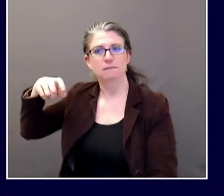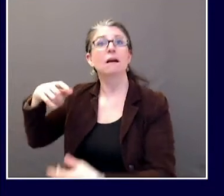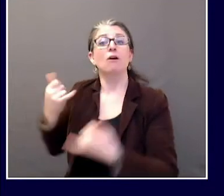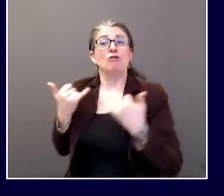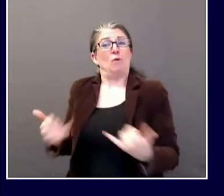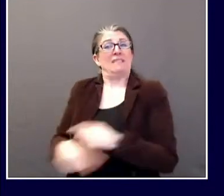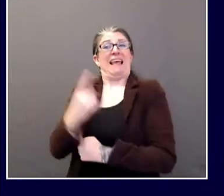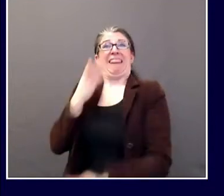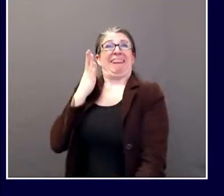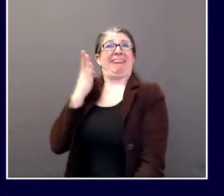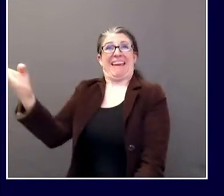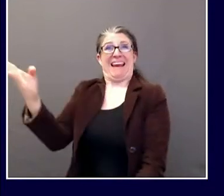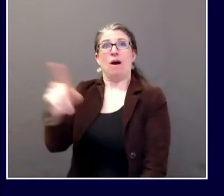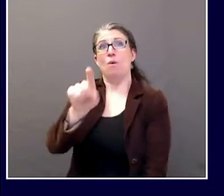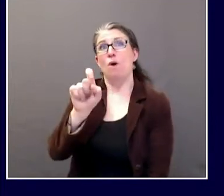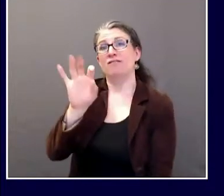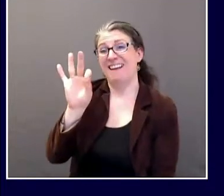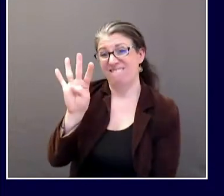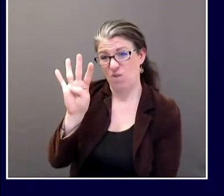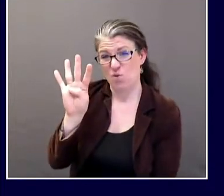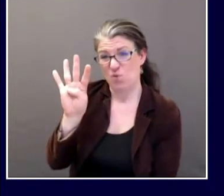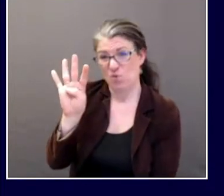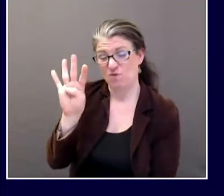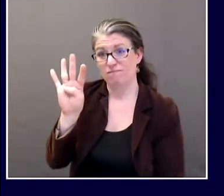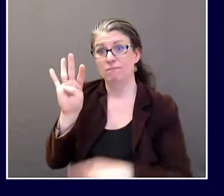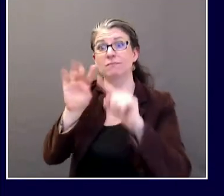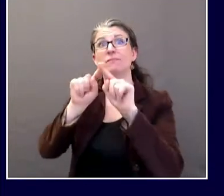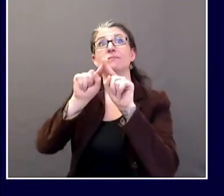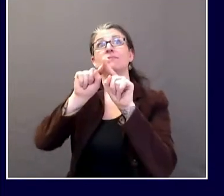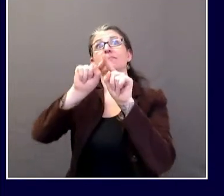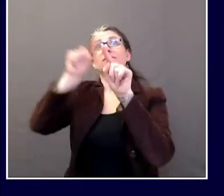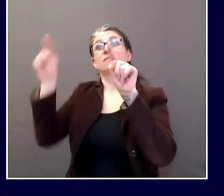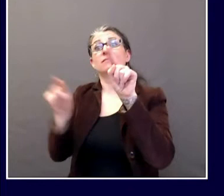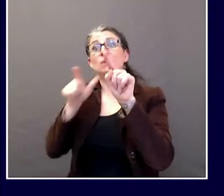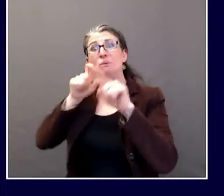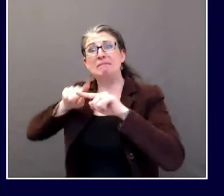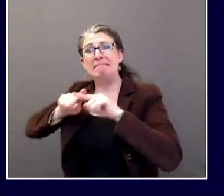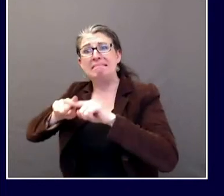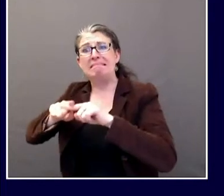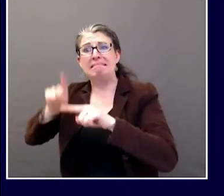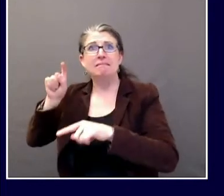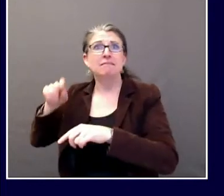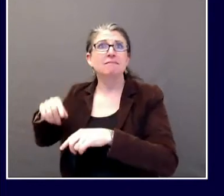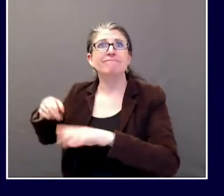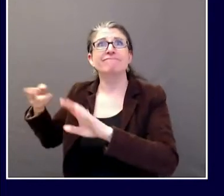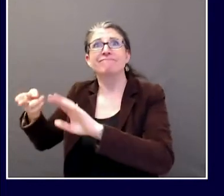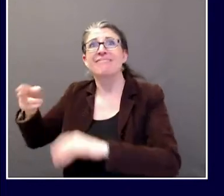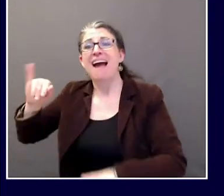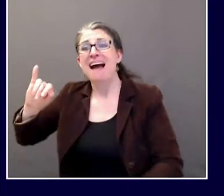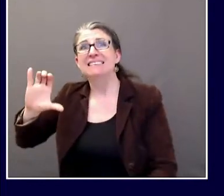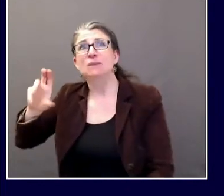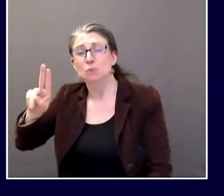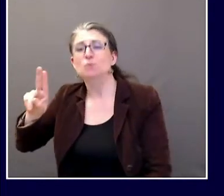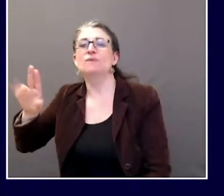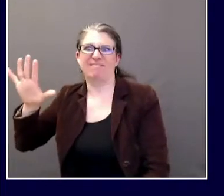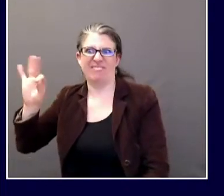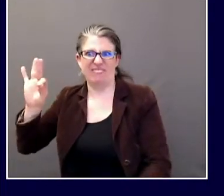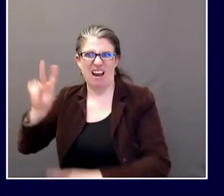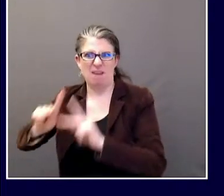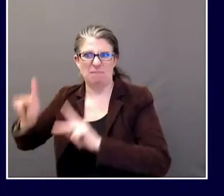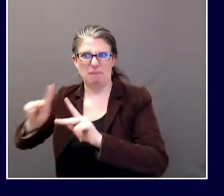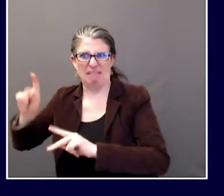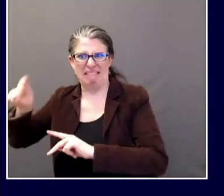Now, in terms of our testing, our positivity rate has continued to come down over recent